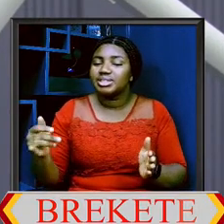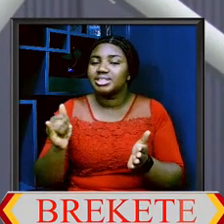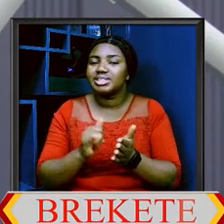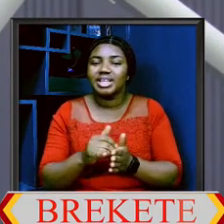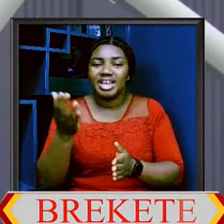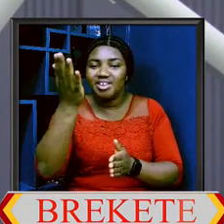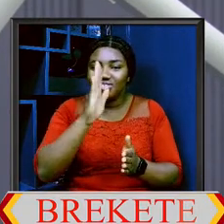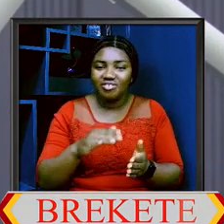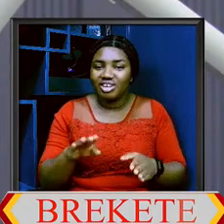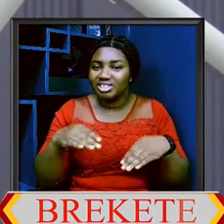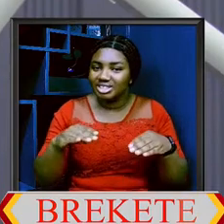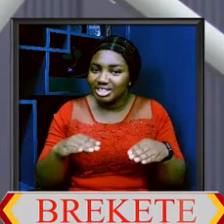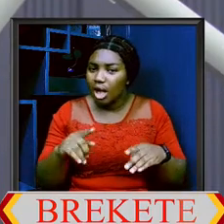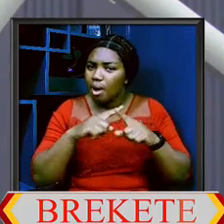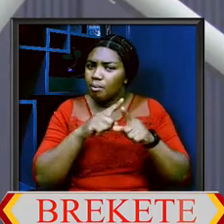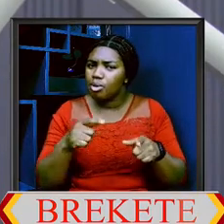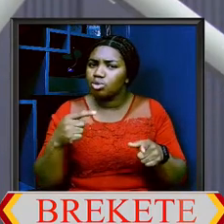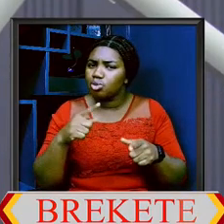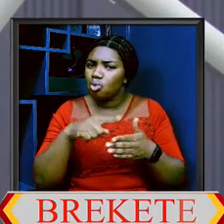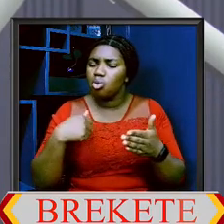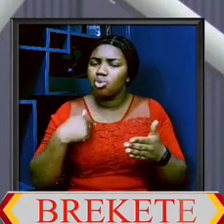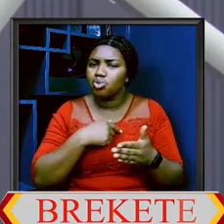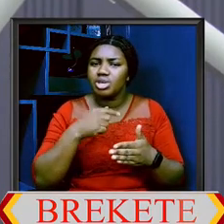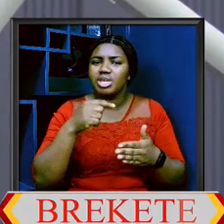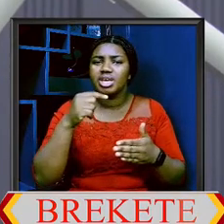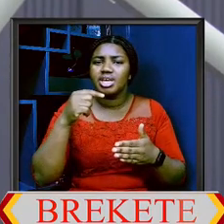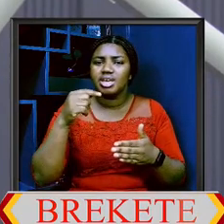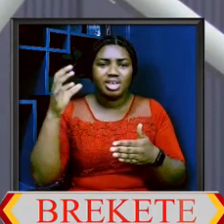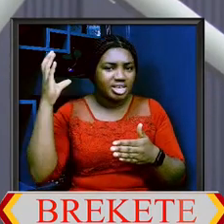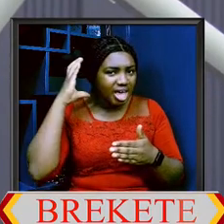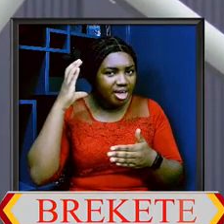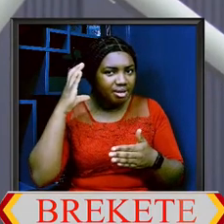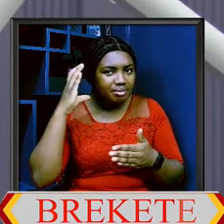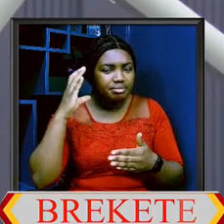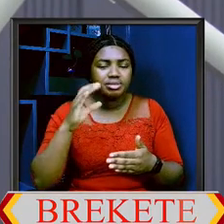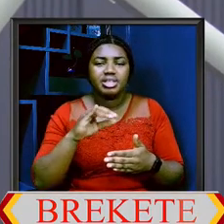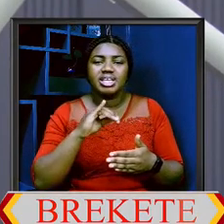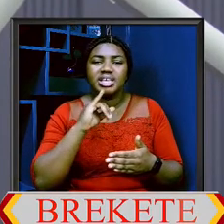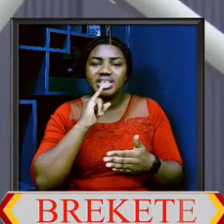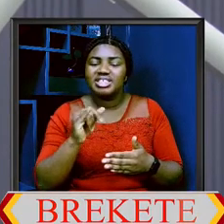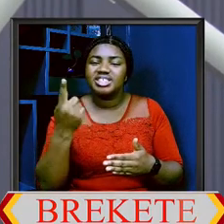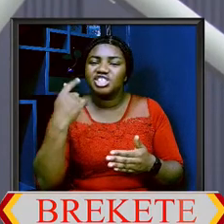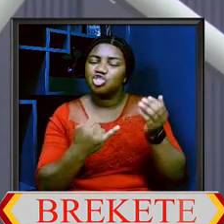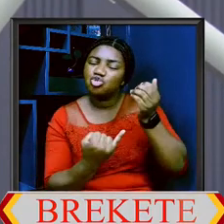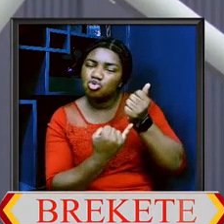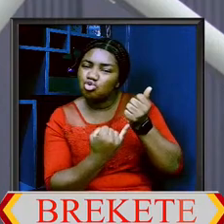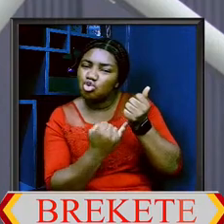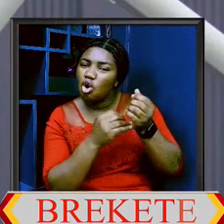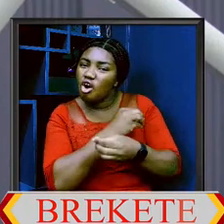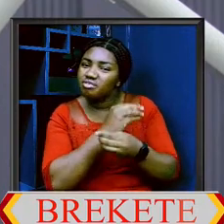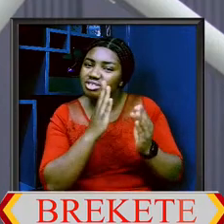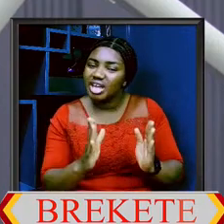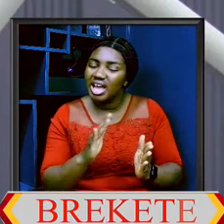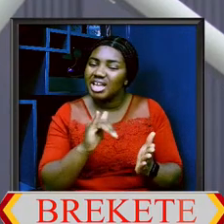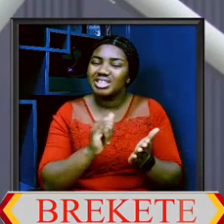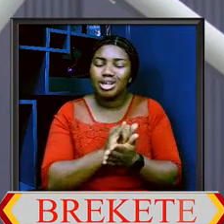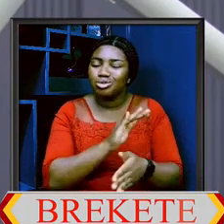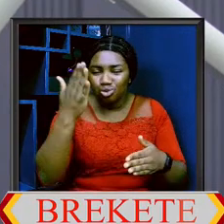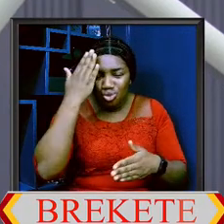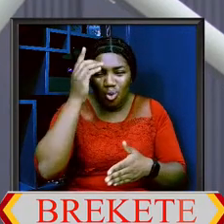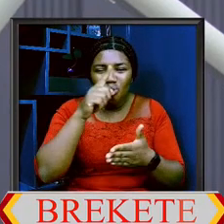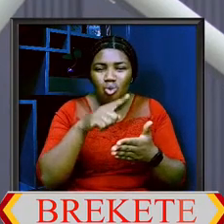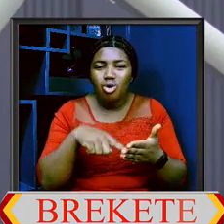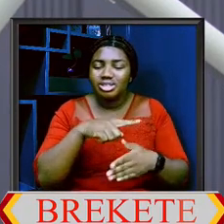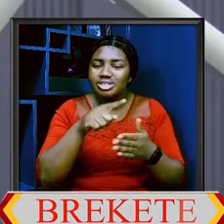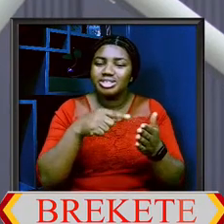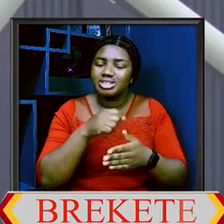waiting will they hear be say these Junior officers know when these people suffer for that place that time start to leave for